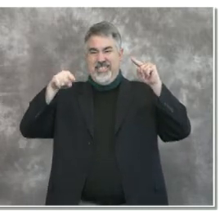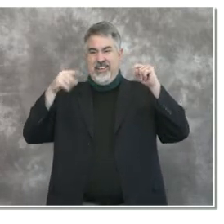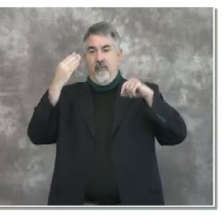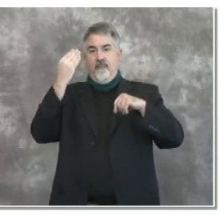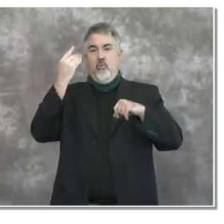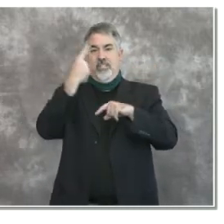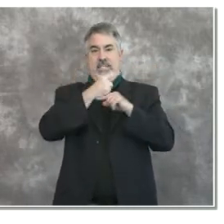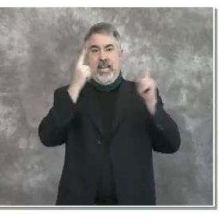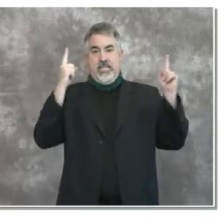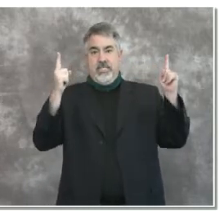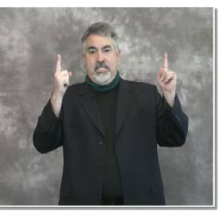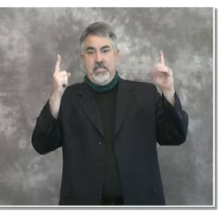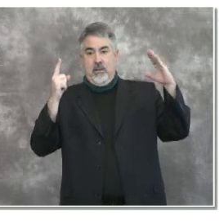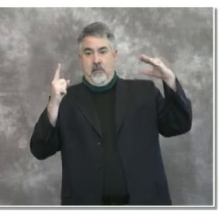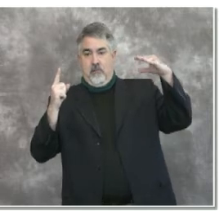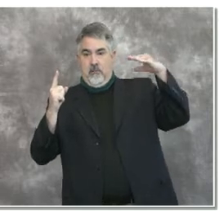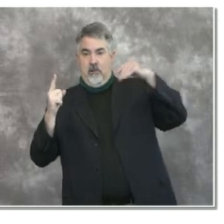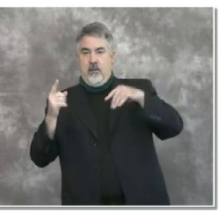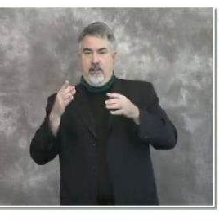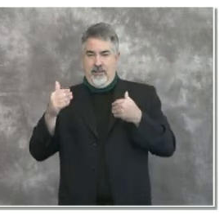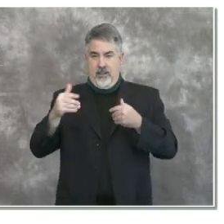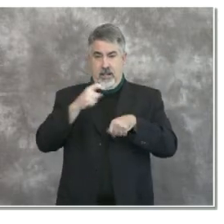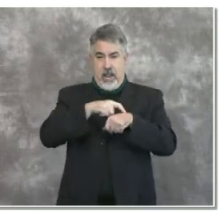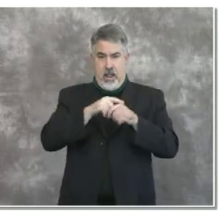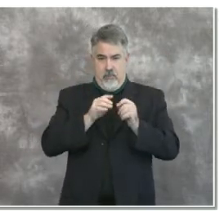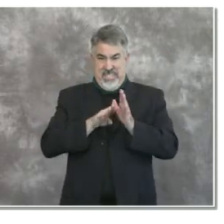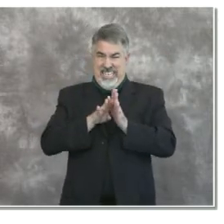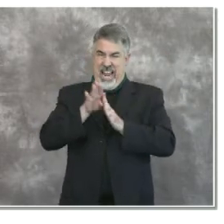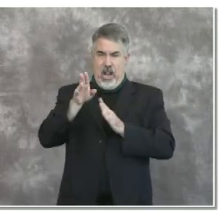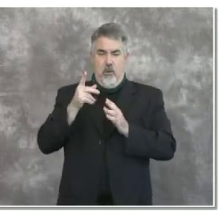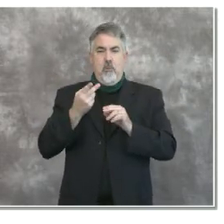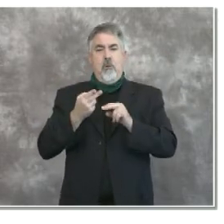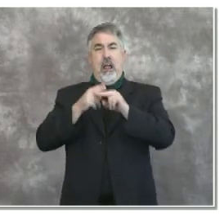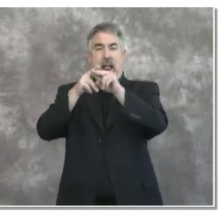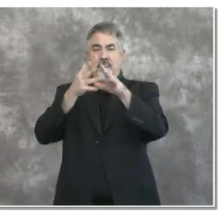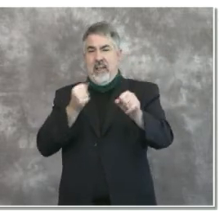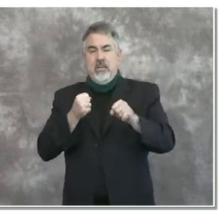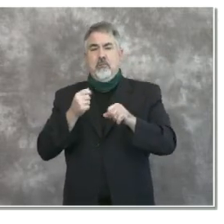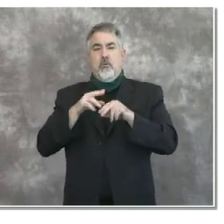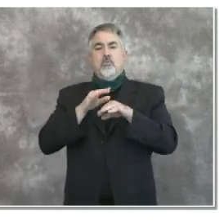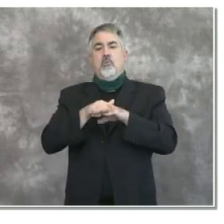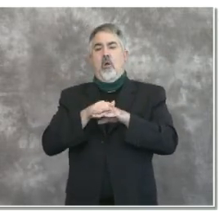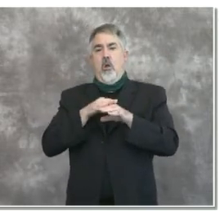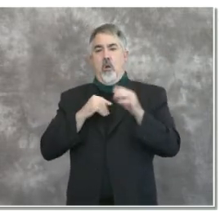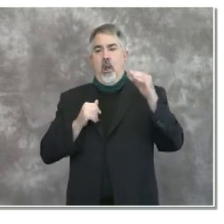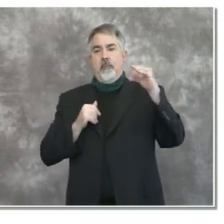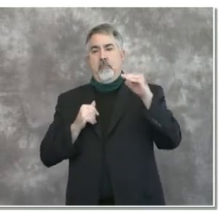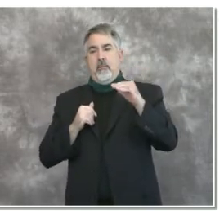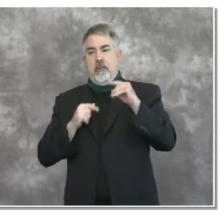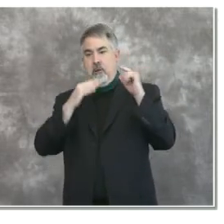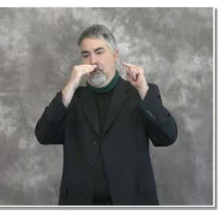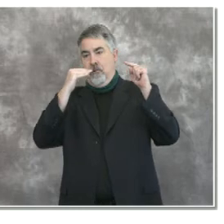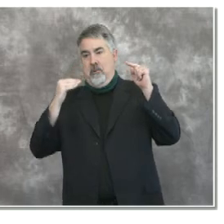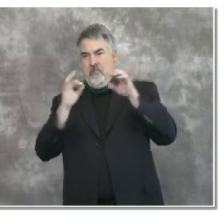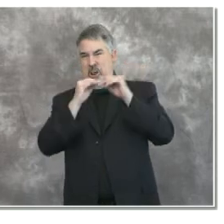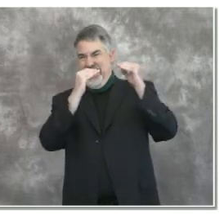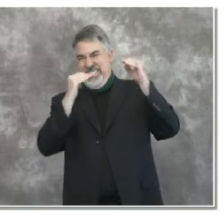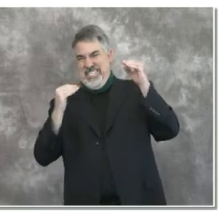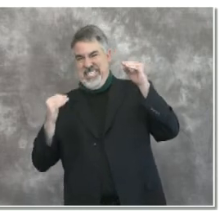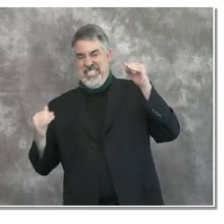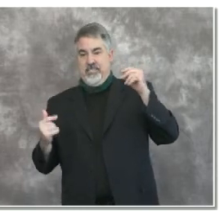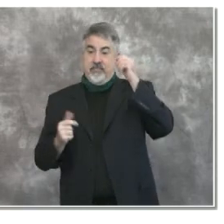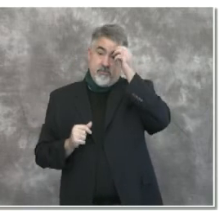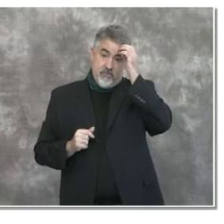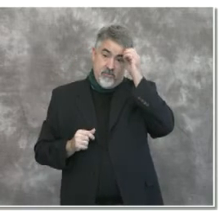rolling average that we see, and this is a number that we would like to see downward trend. Second, we will look at our hospital